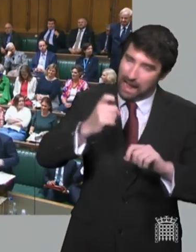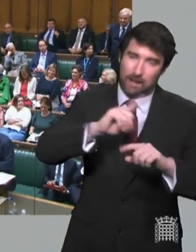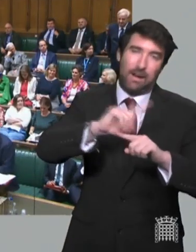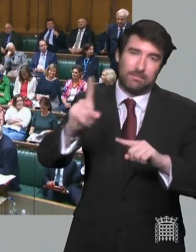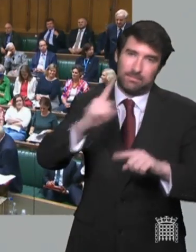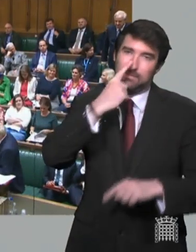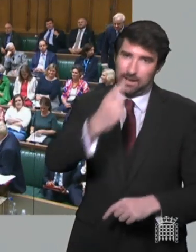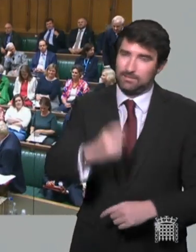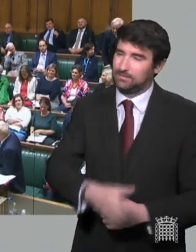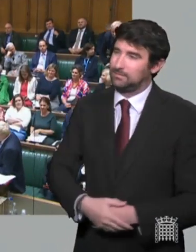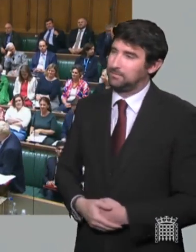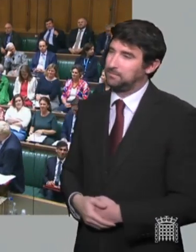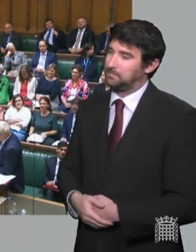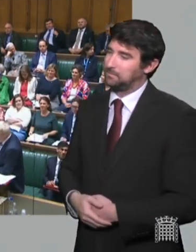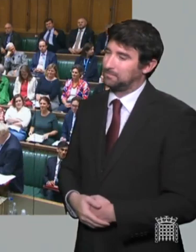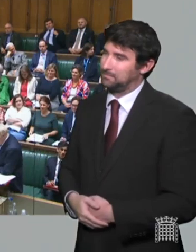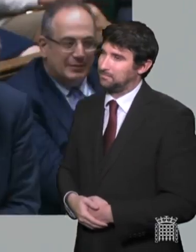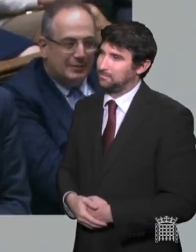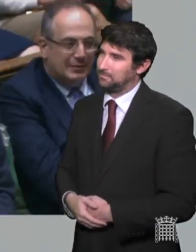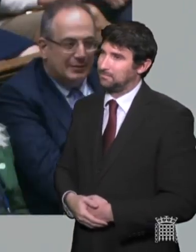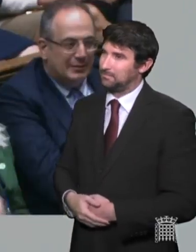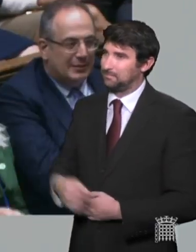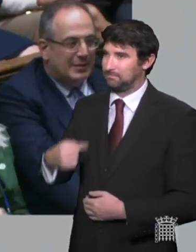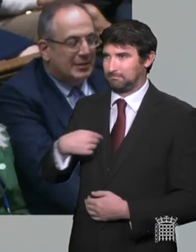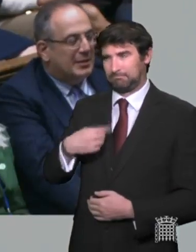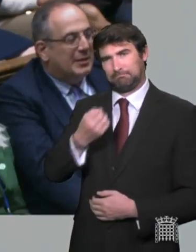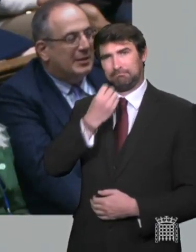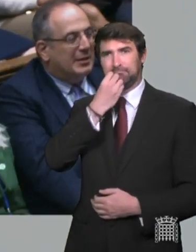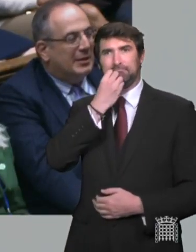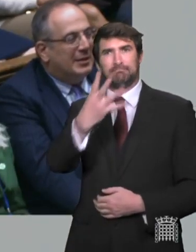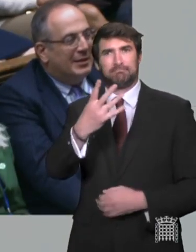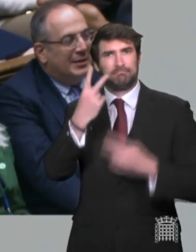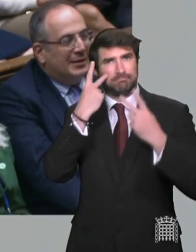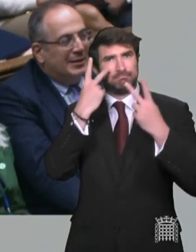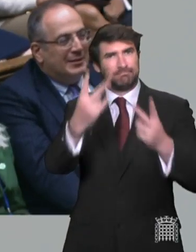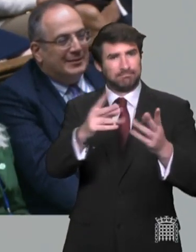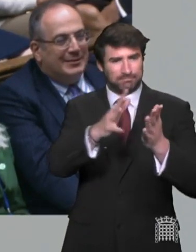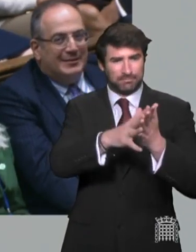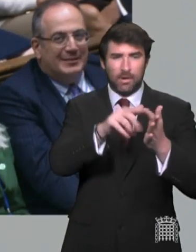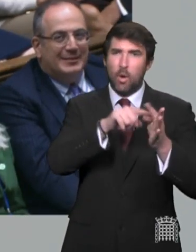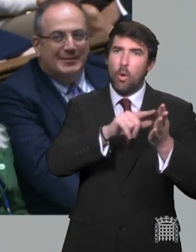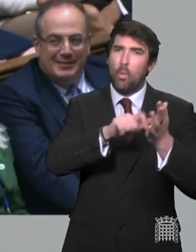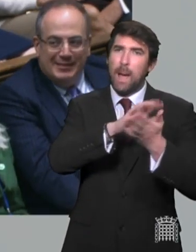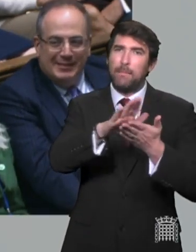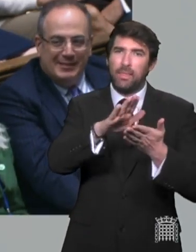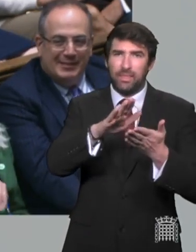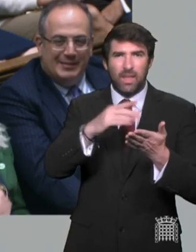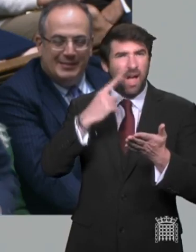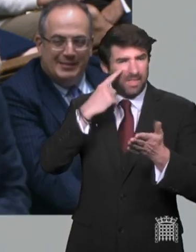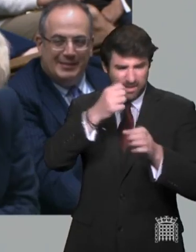I can think of nothing nicer than a trip to Weymouth, which I think was the favourite watering hole of George III, I'm told,